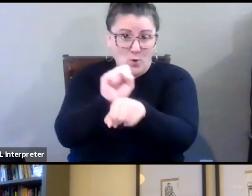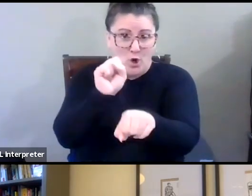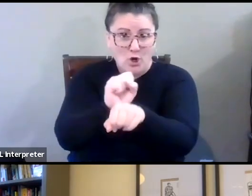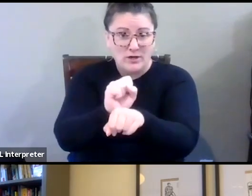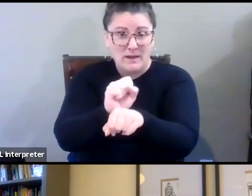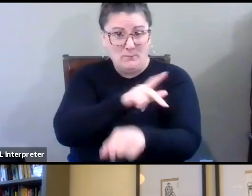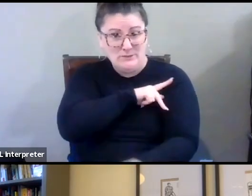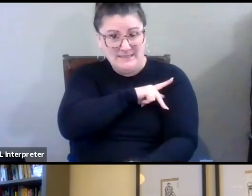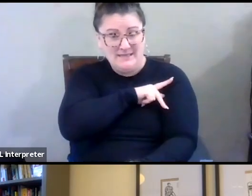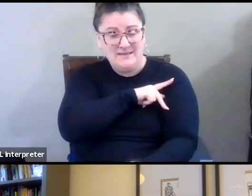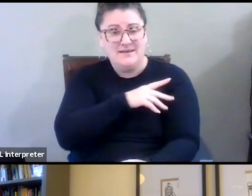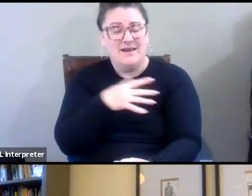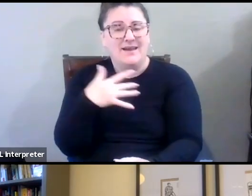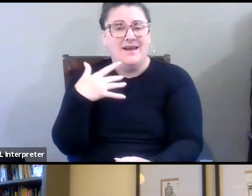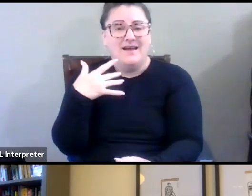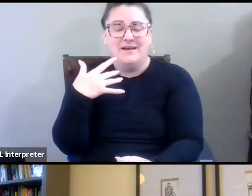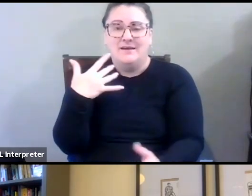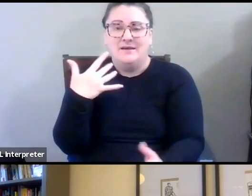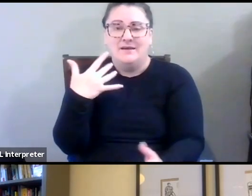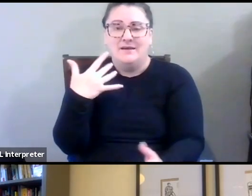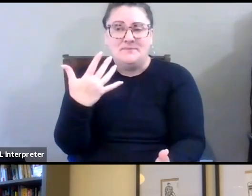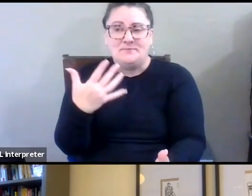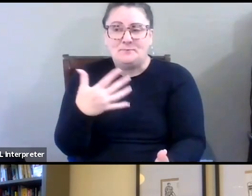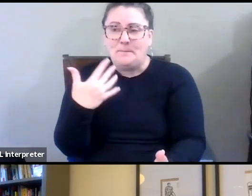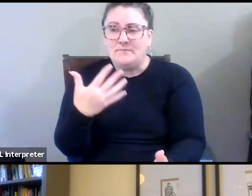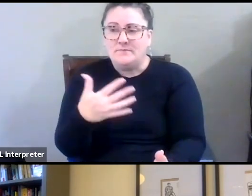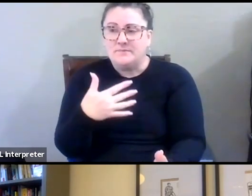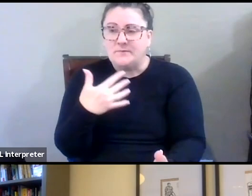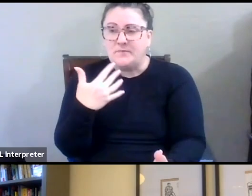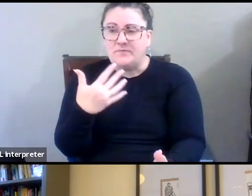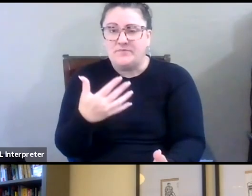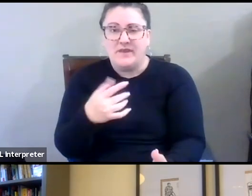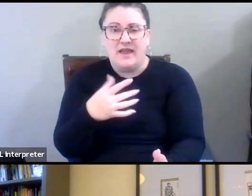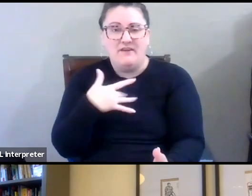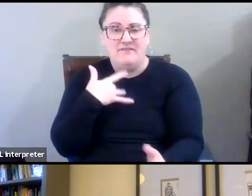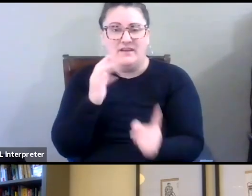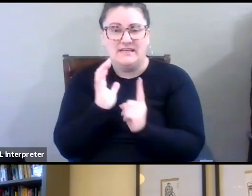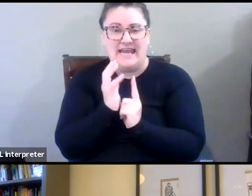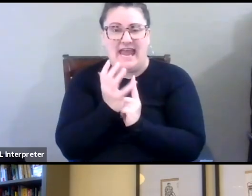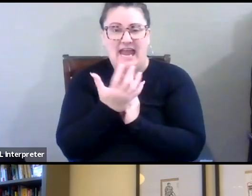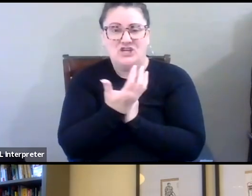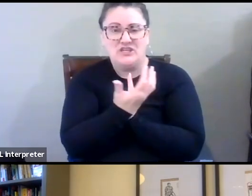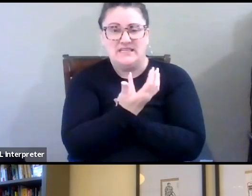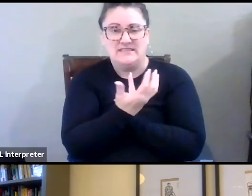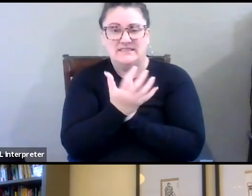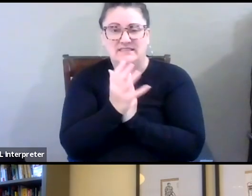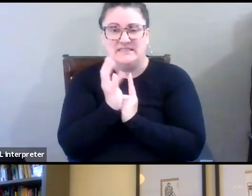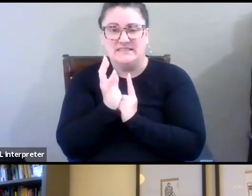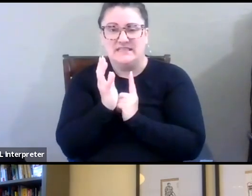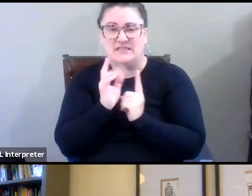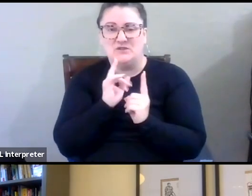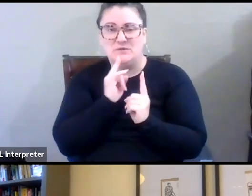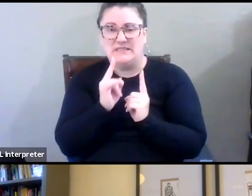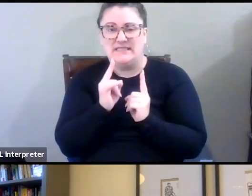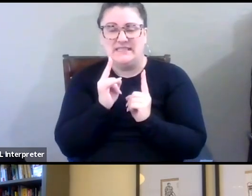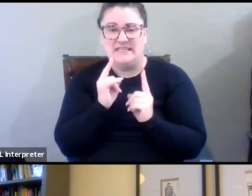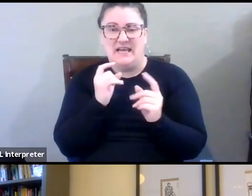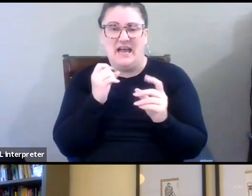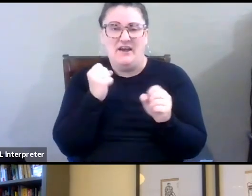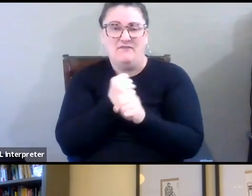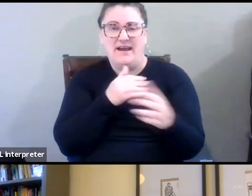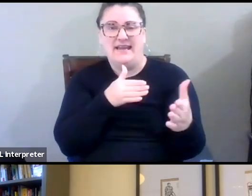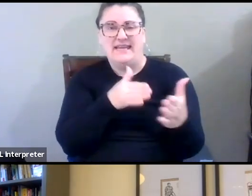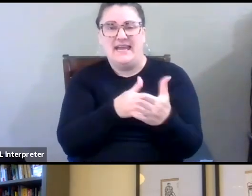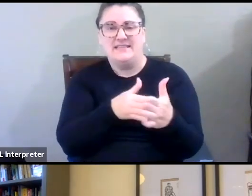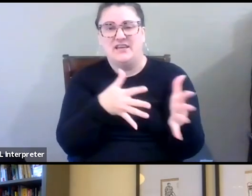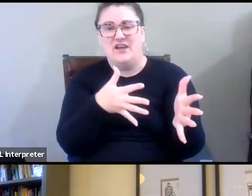that I think it gives me a caginess that I have to fight against all the time to get to what is